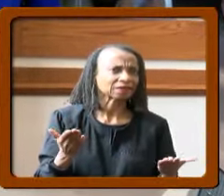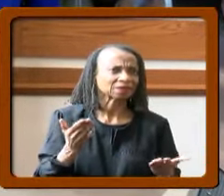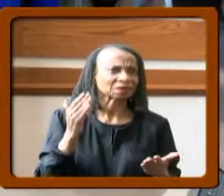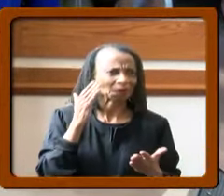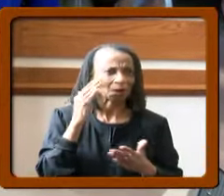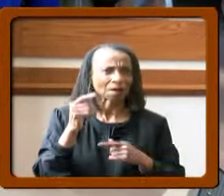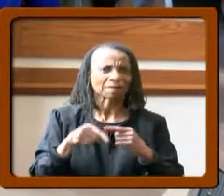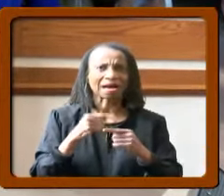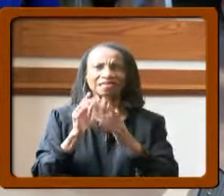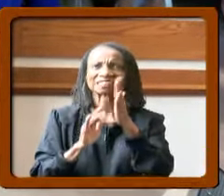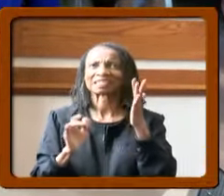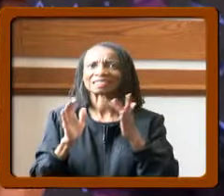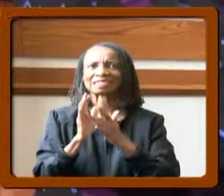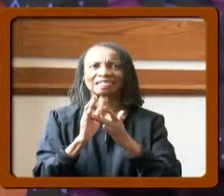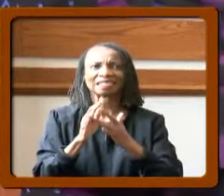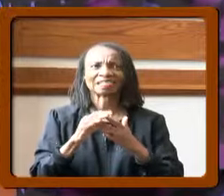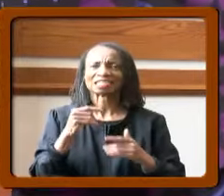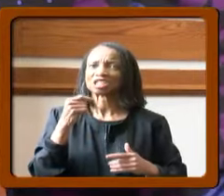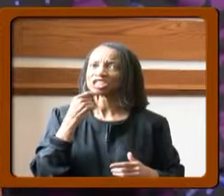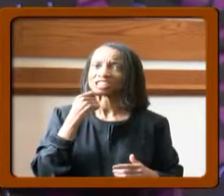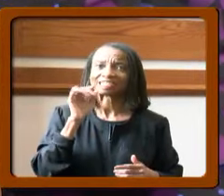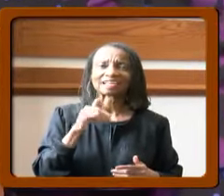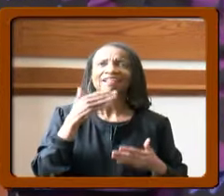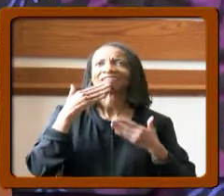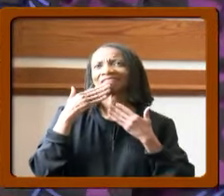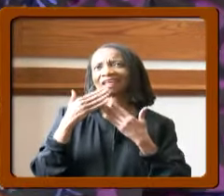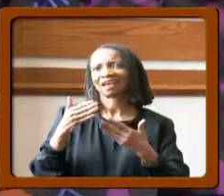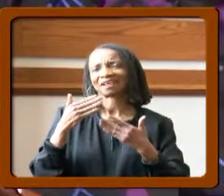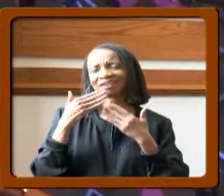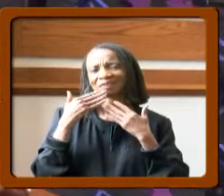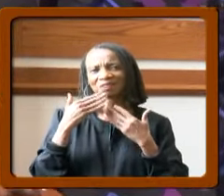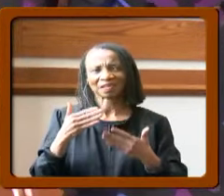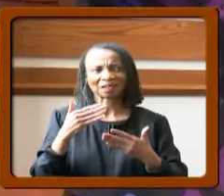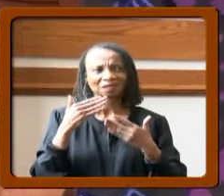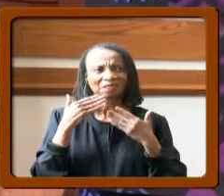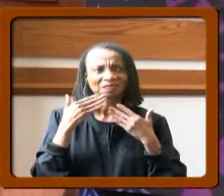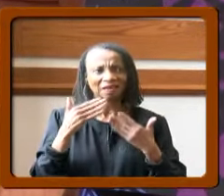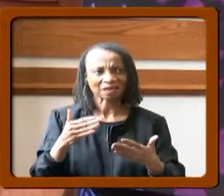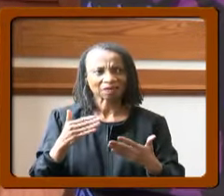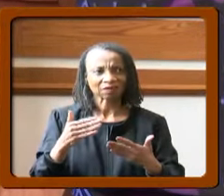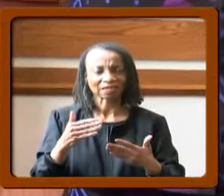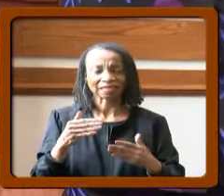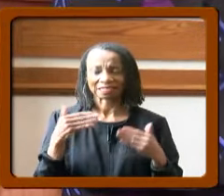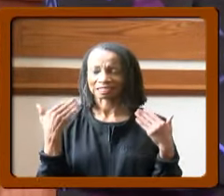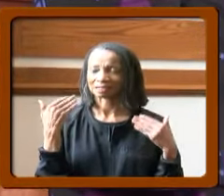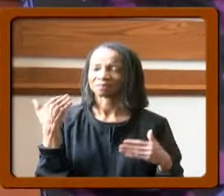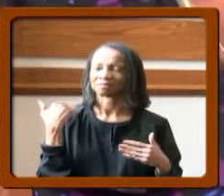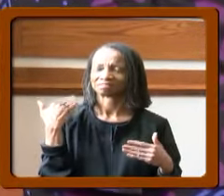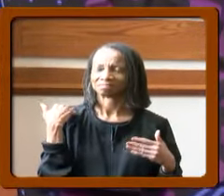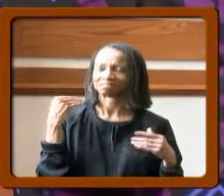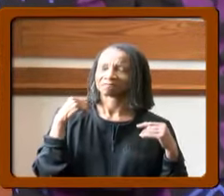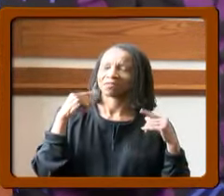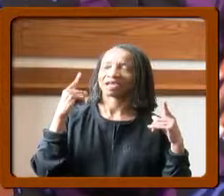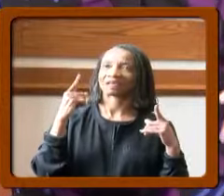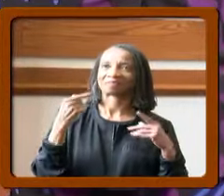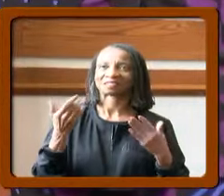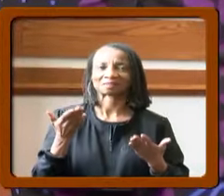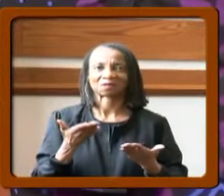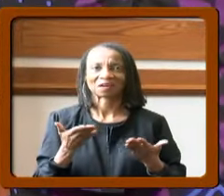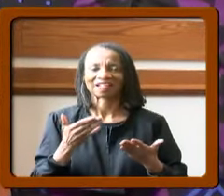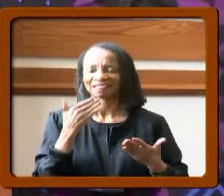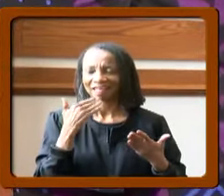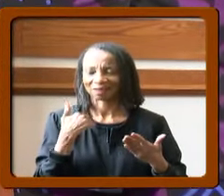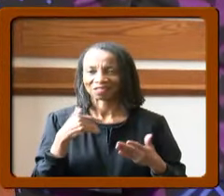You ought to say thank you. Thank you for waking me up this morning. Thank you